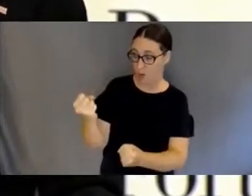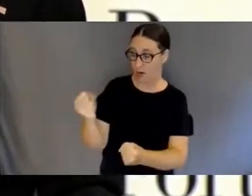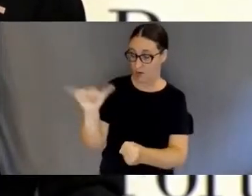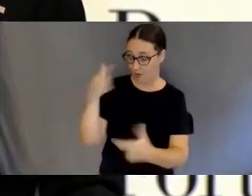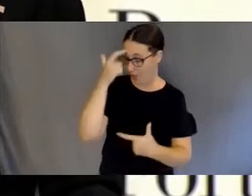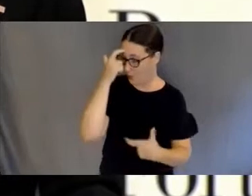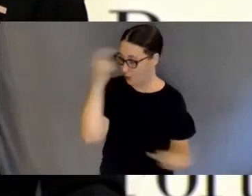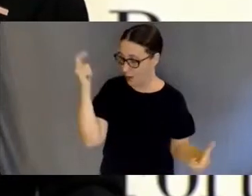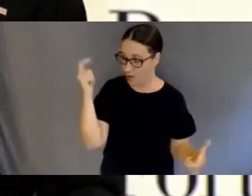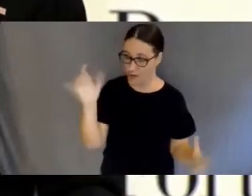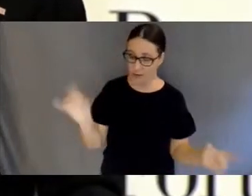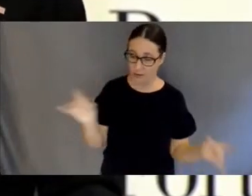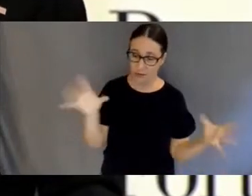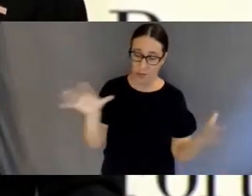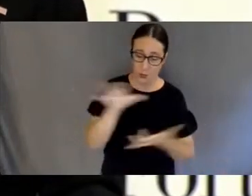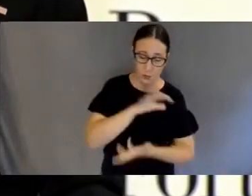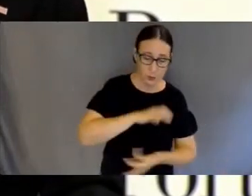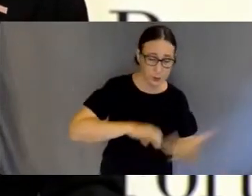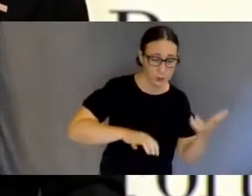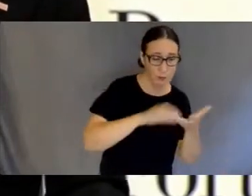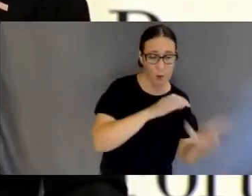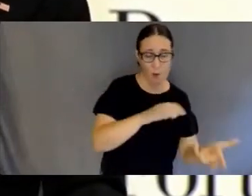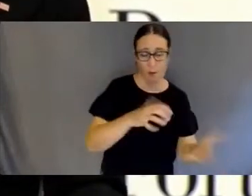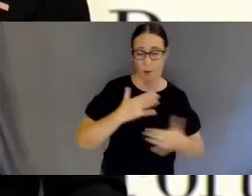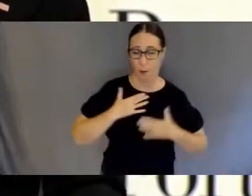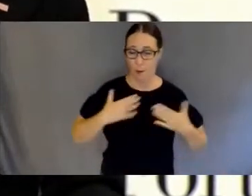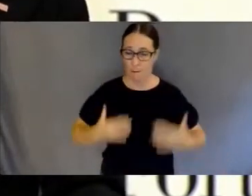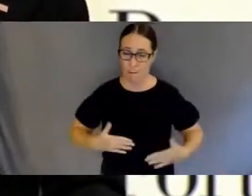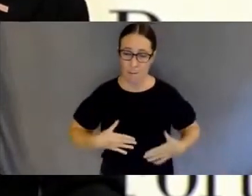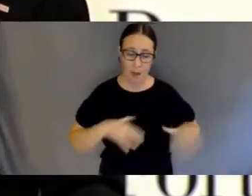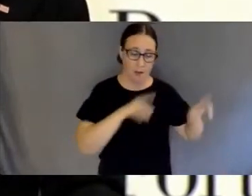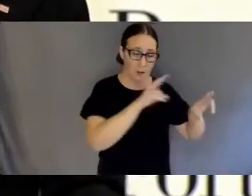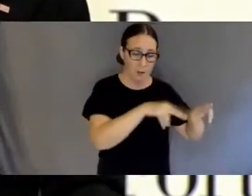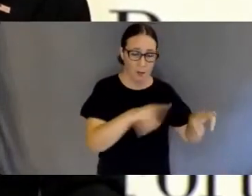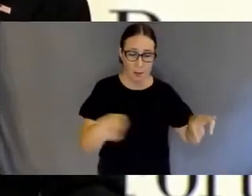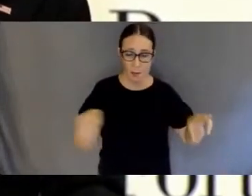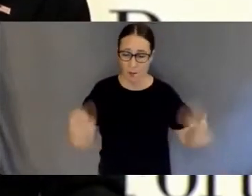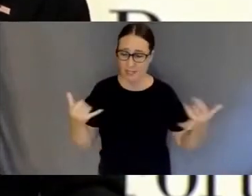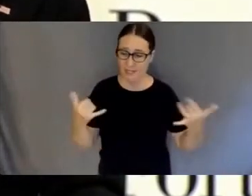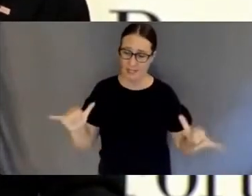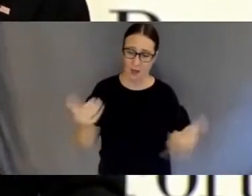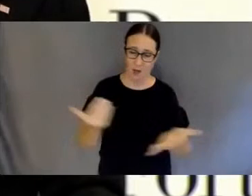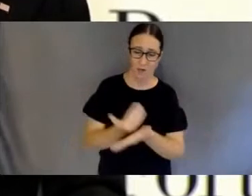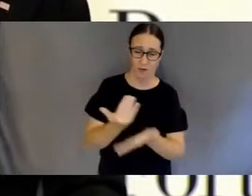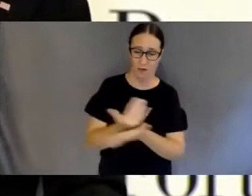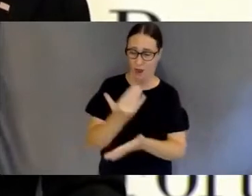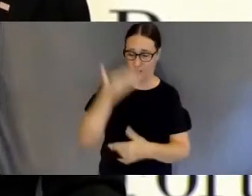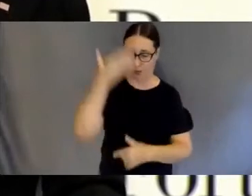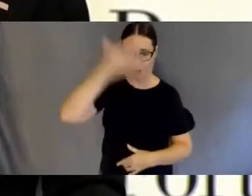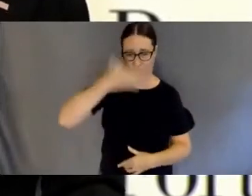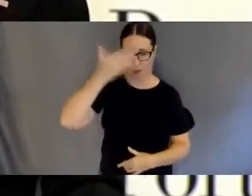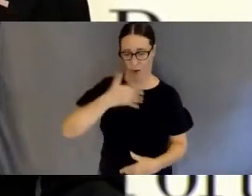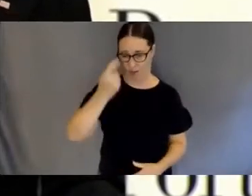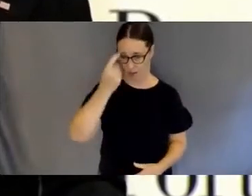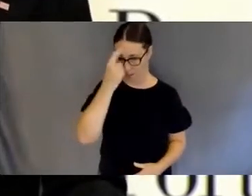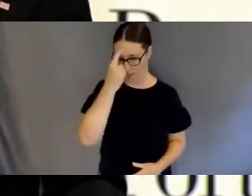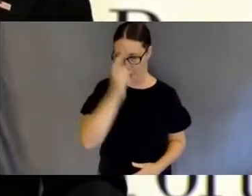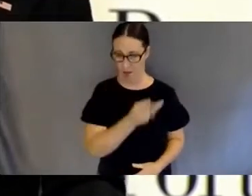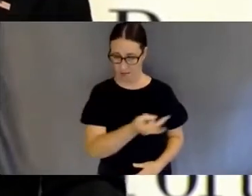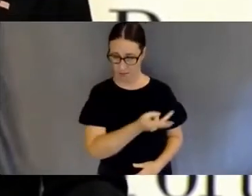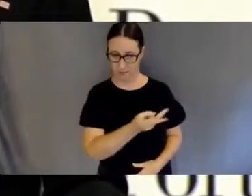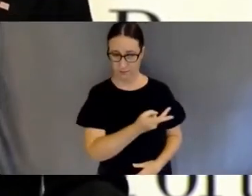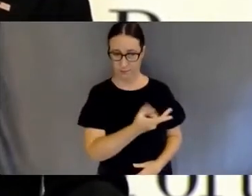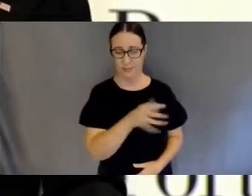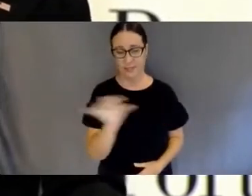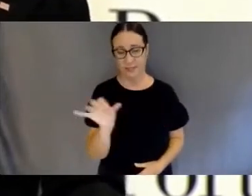streets, the piles of bodies, was fresh in their minds, as was the